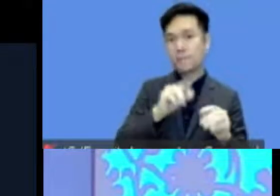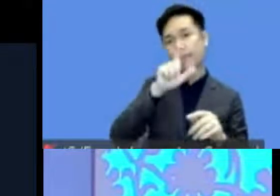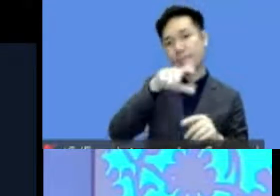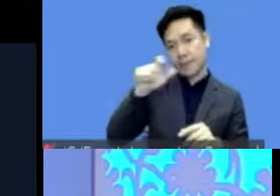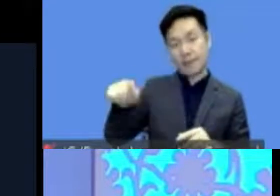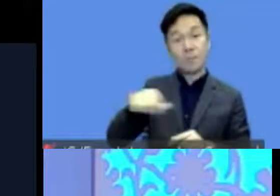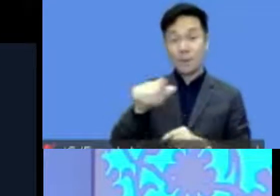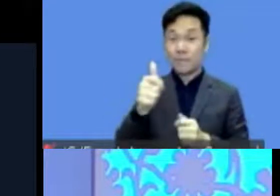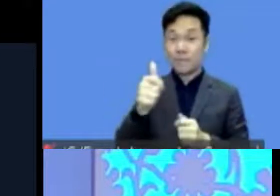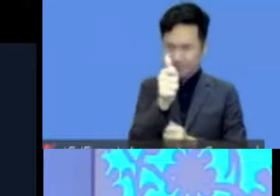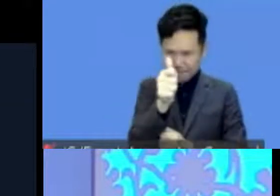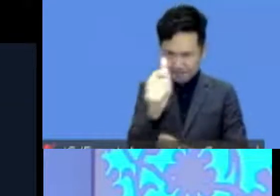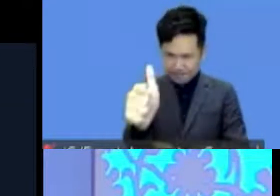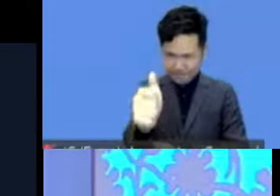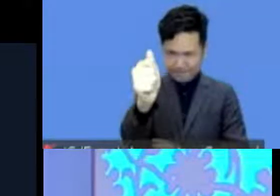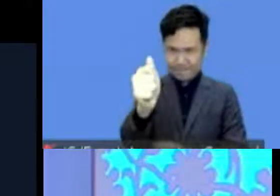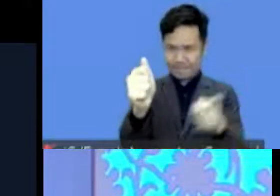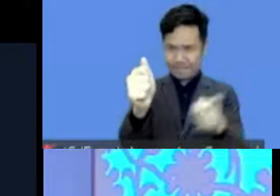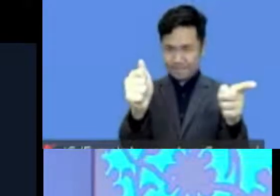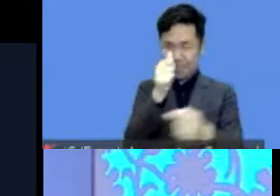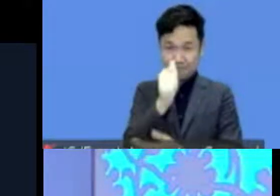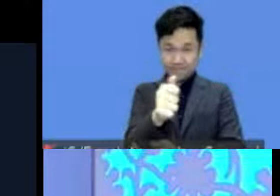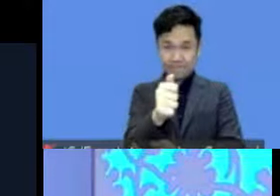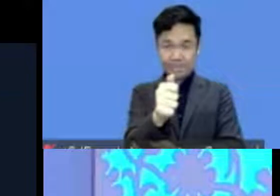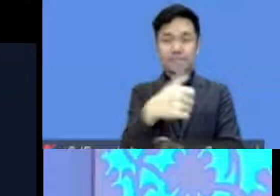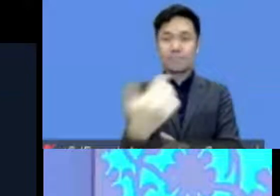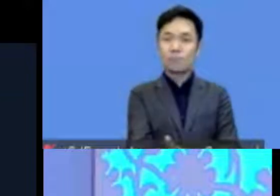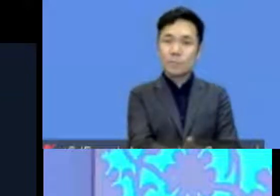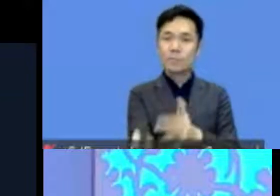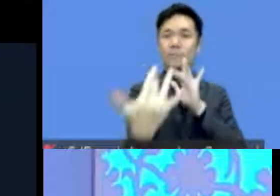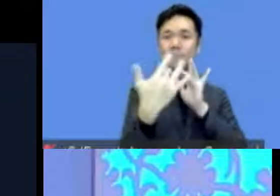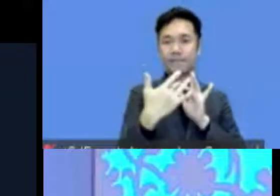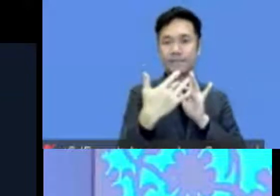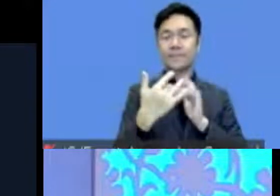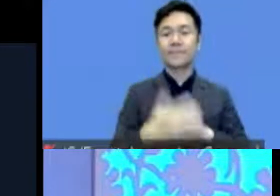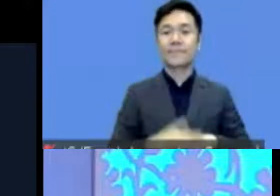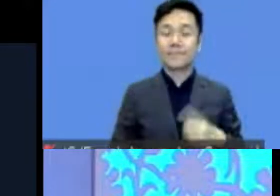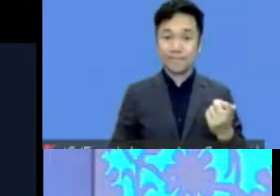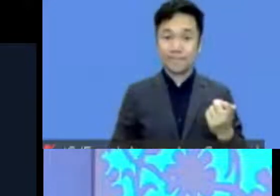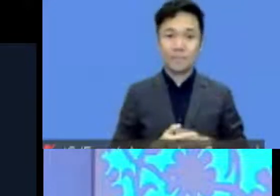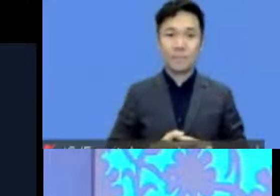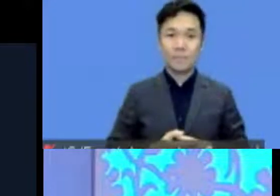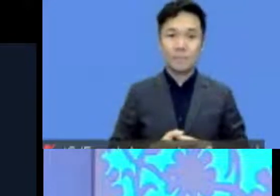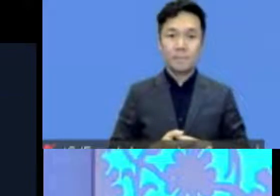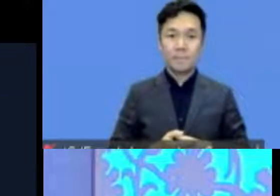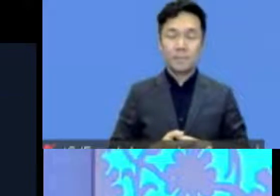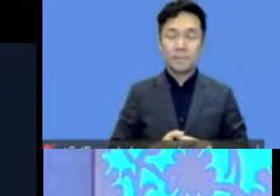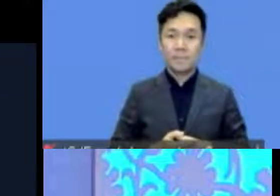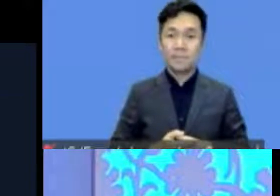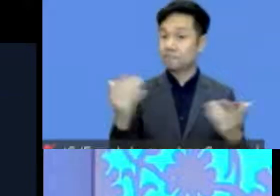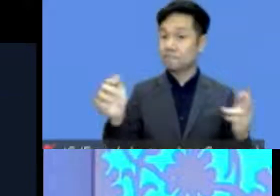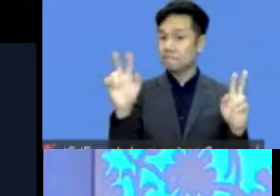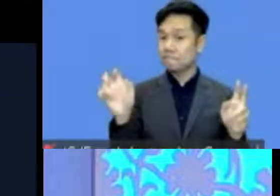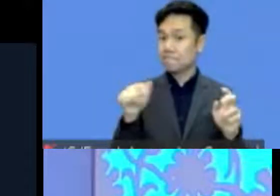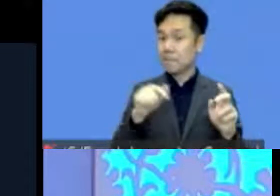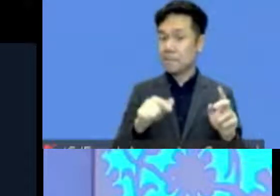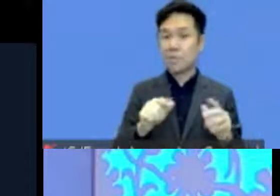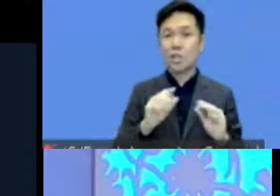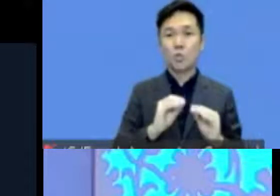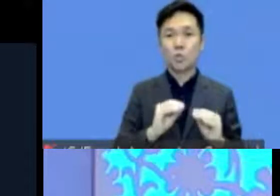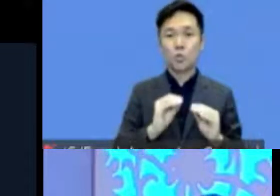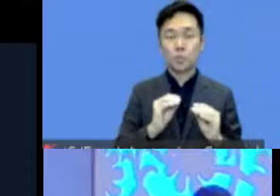QR code, and you can join ISOC Connect. And yes, let's be connected through APrIGF, through Internet Society Special Interest Group on